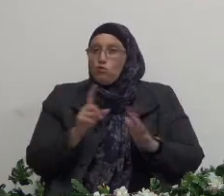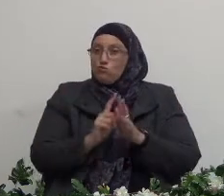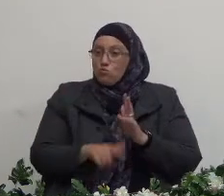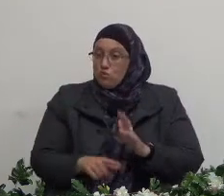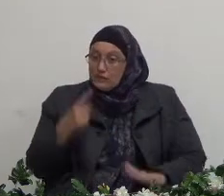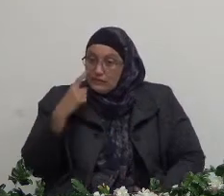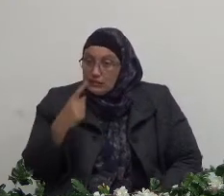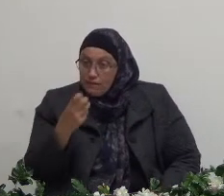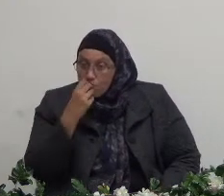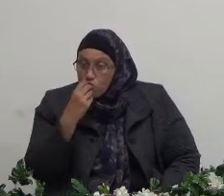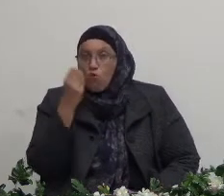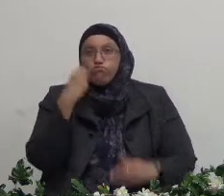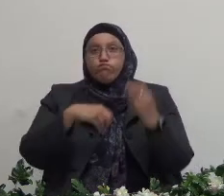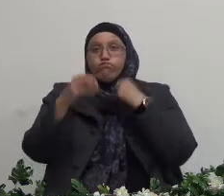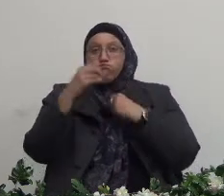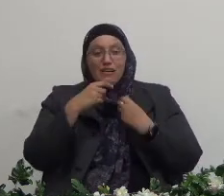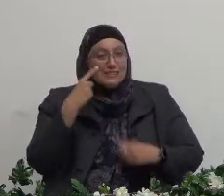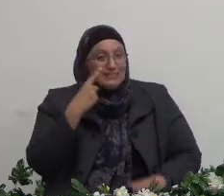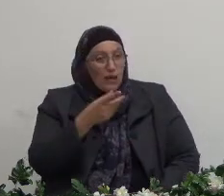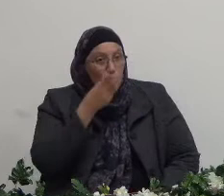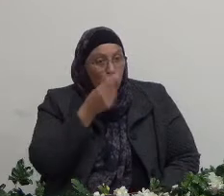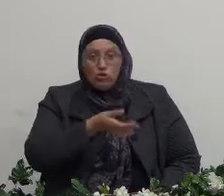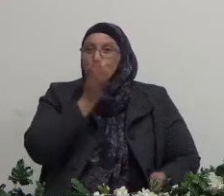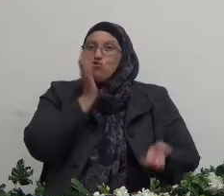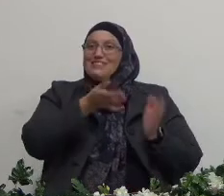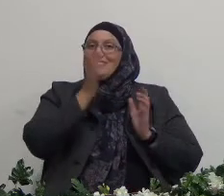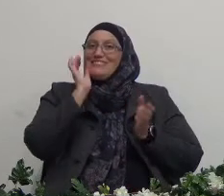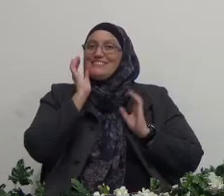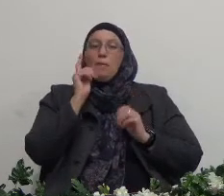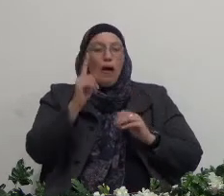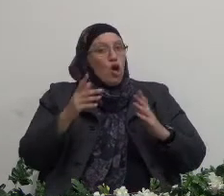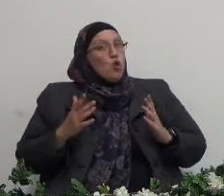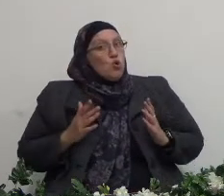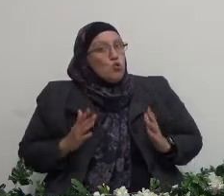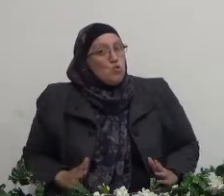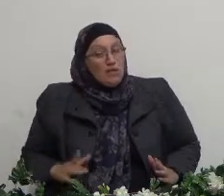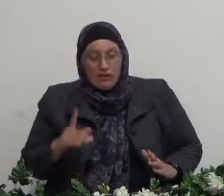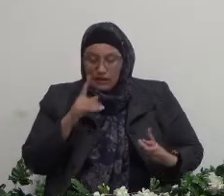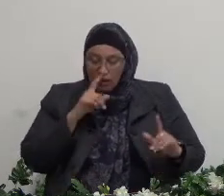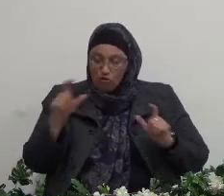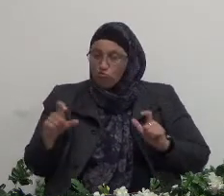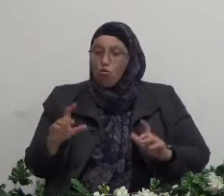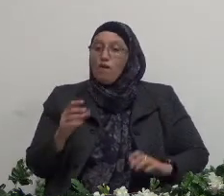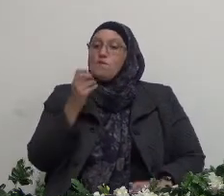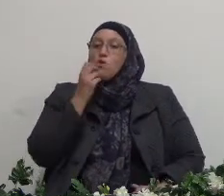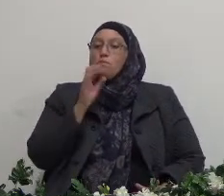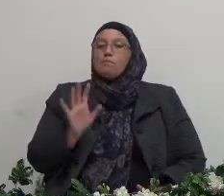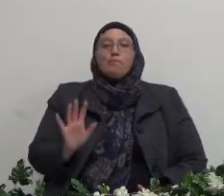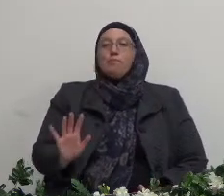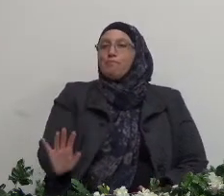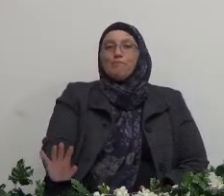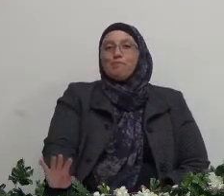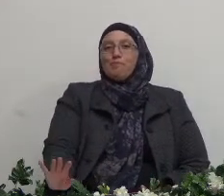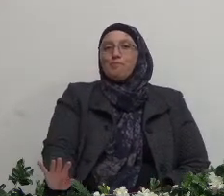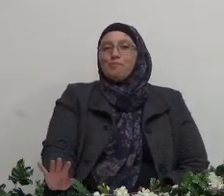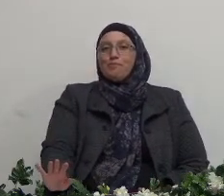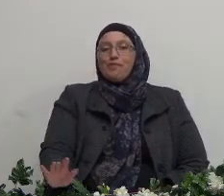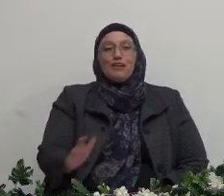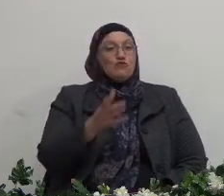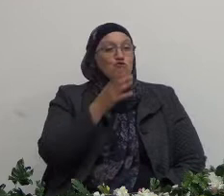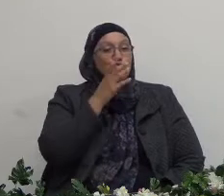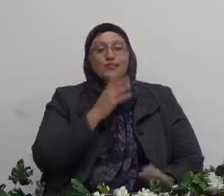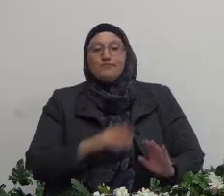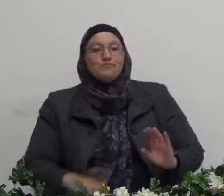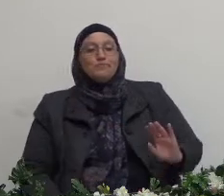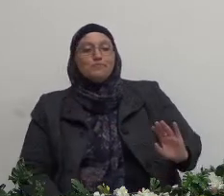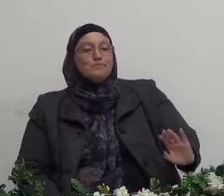suppress their desire. A human is someone that can govern their desires. And a human should govern their desires. So when they're fasting